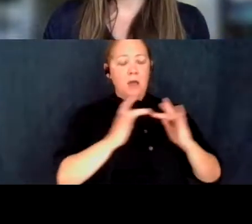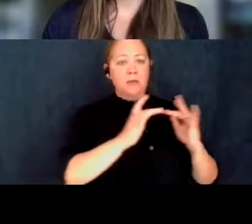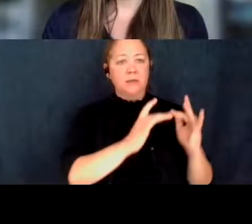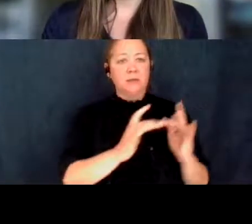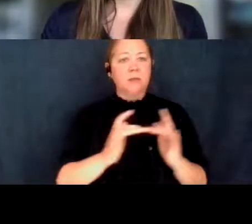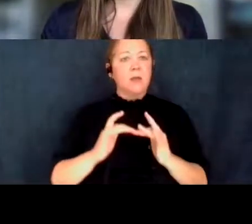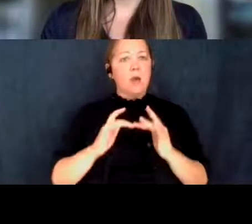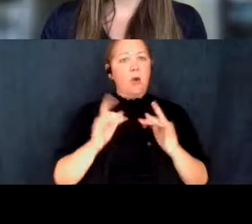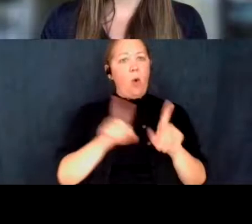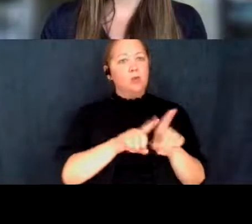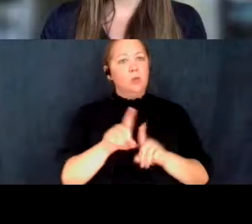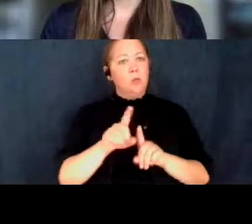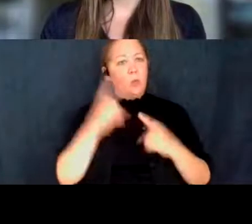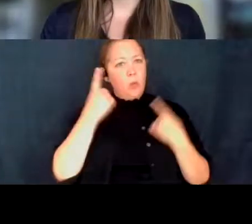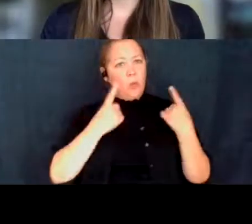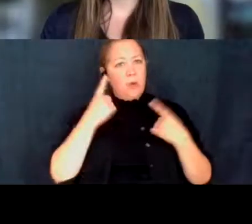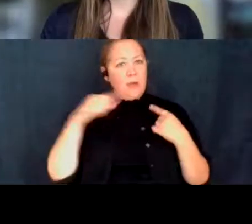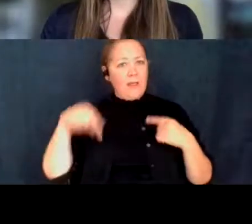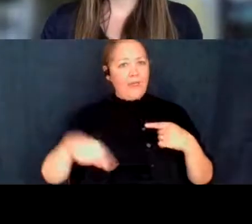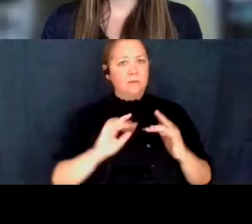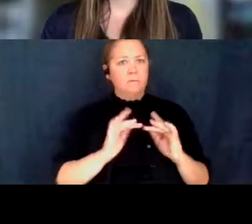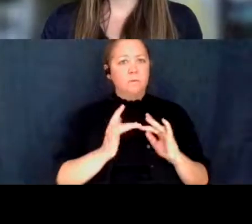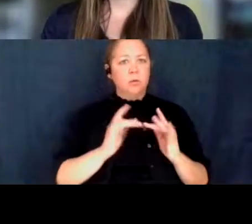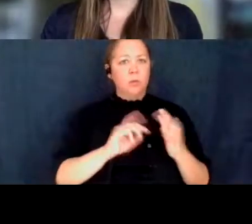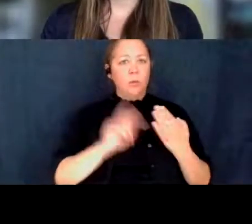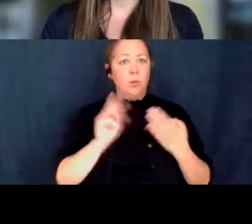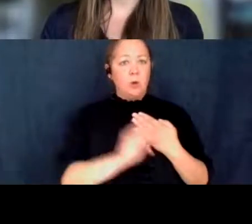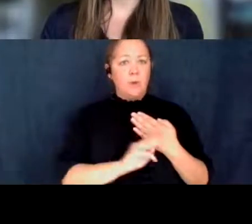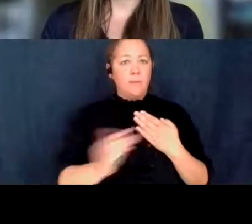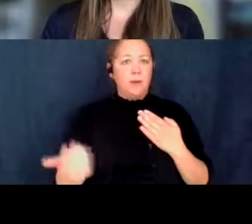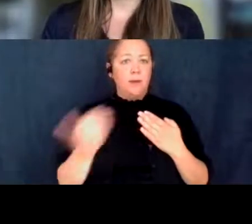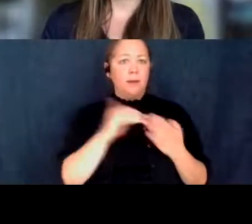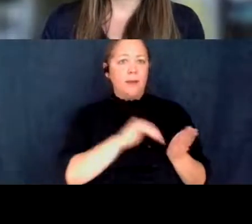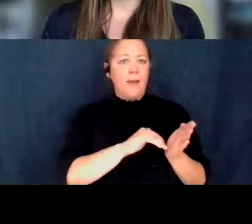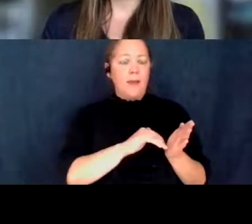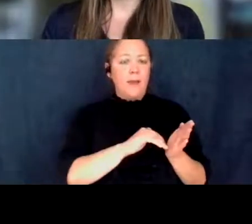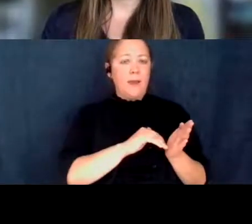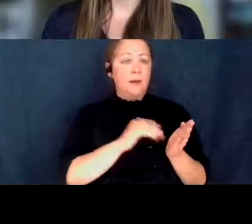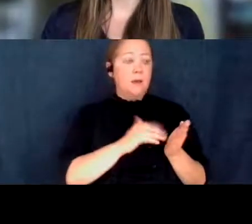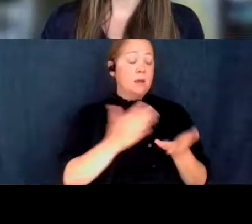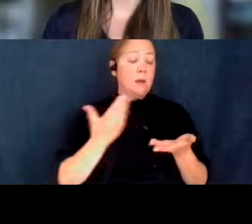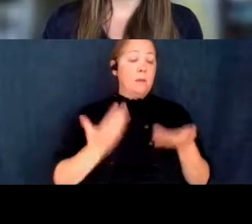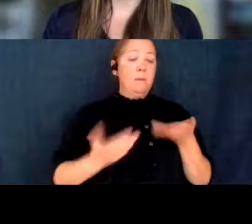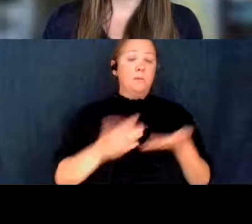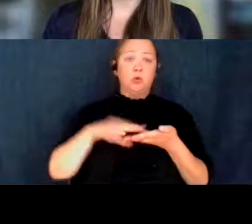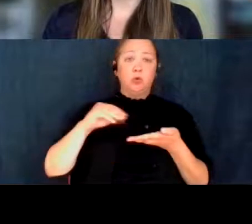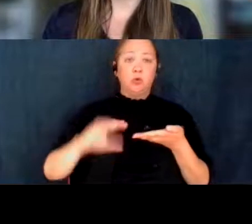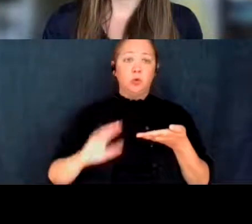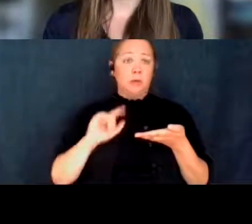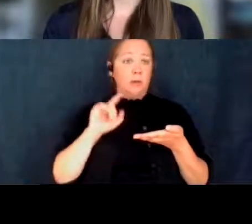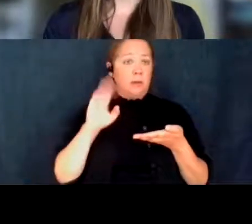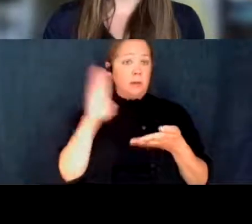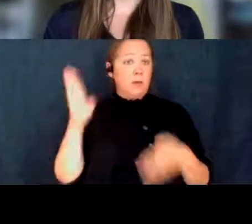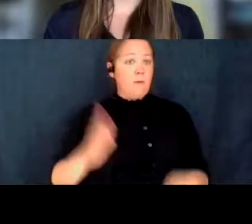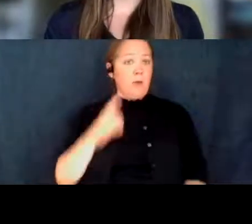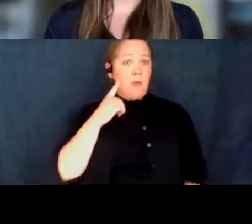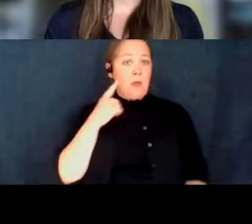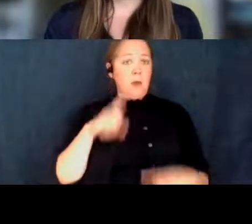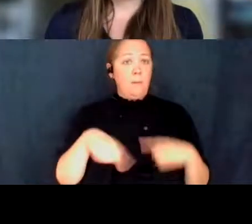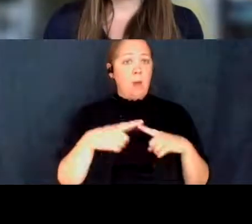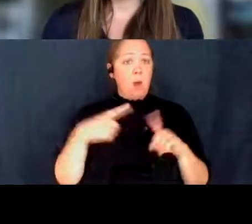virtual programming, again, giving students who might not otherwise have considered a study abroad program